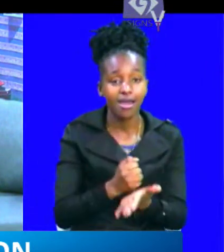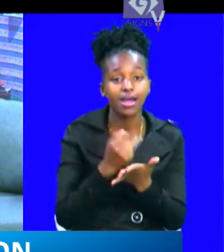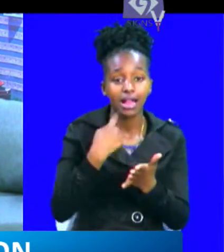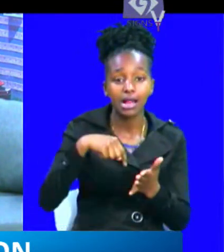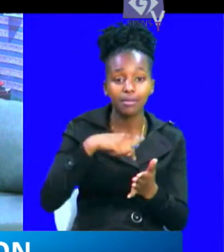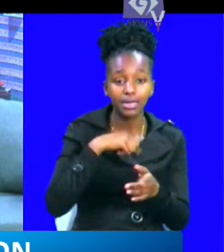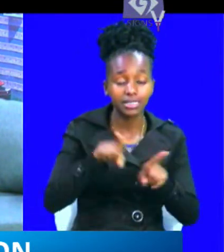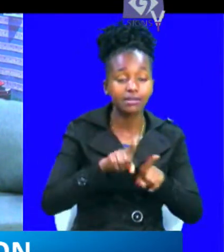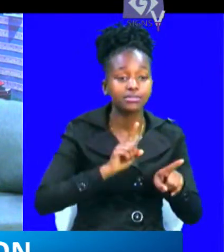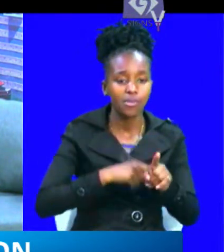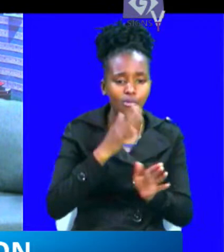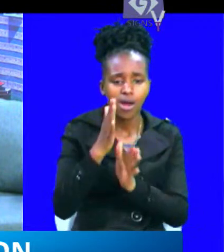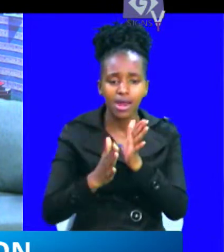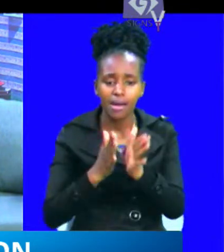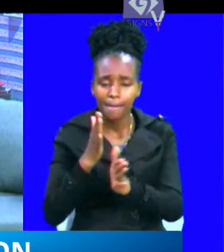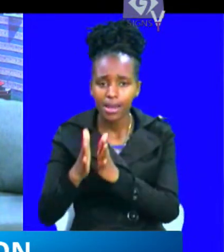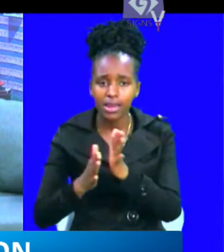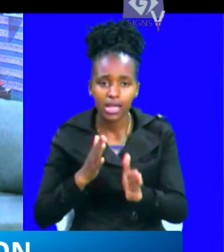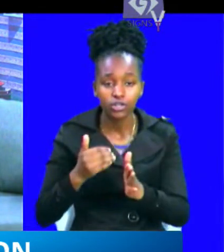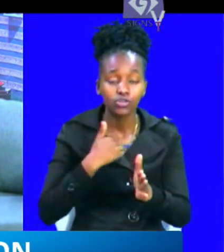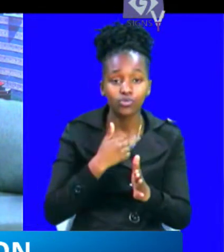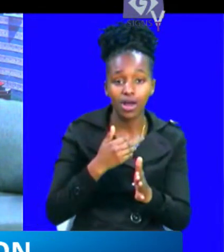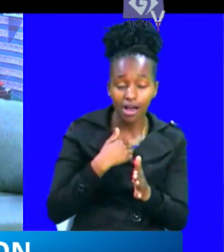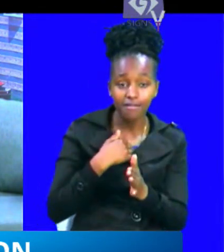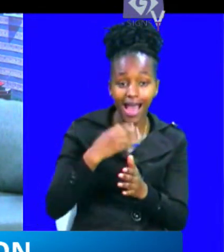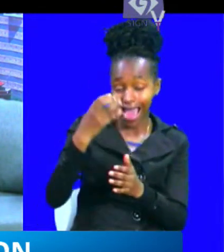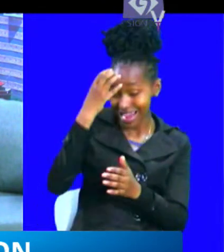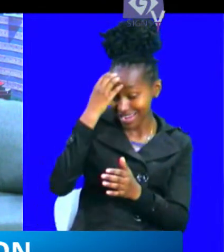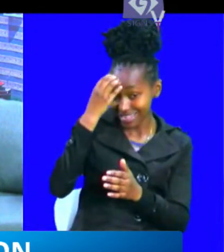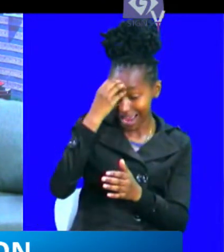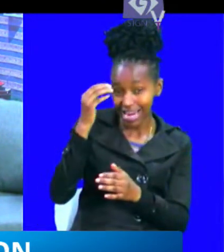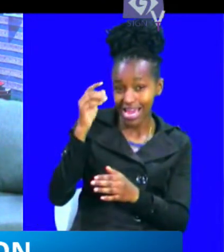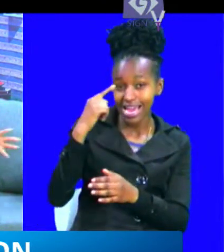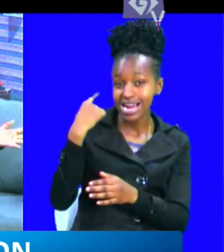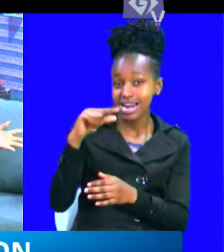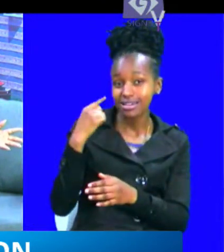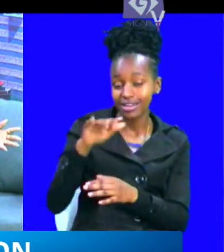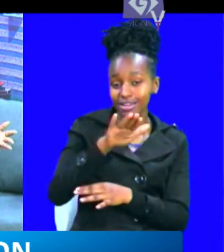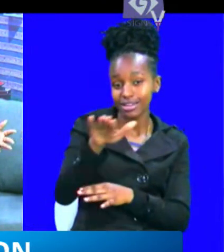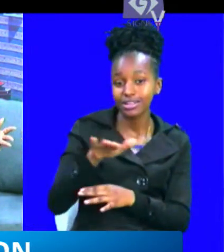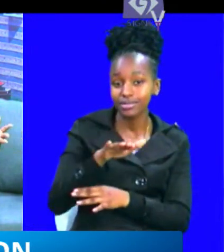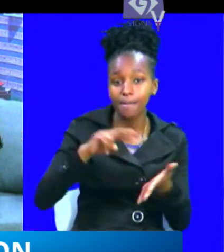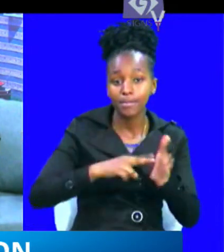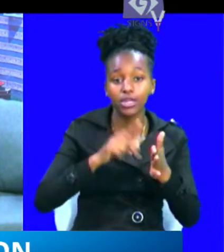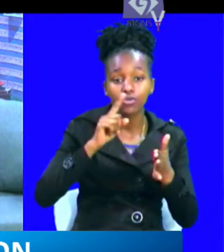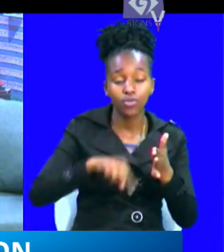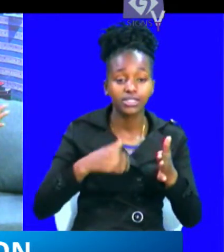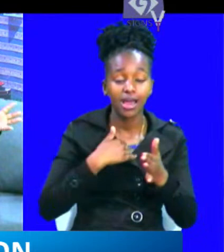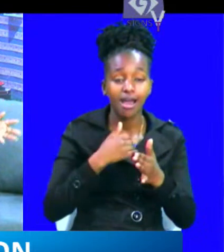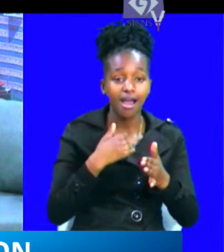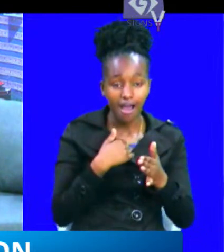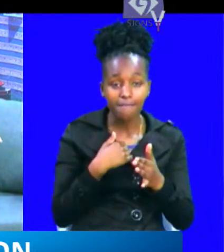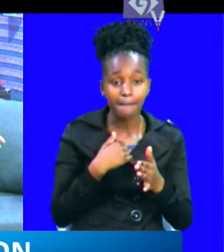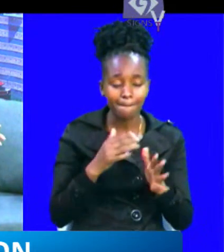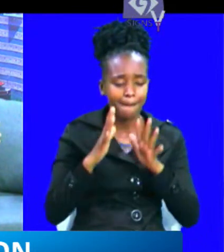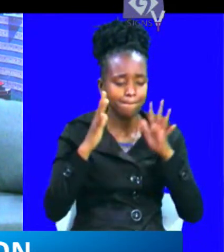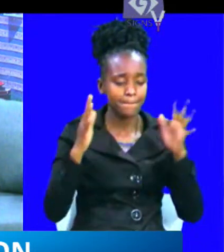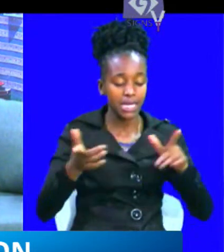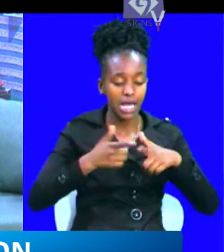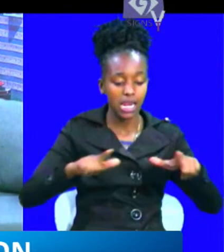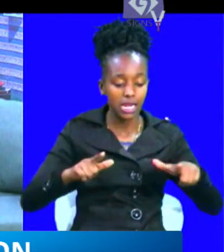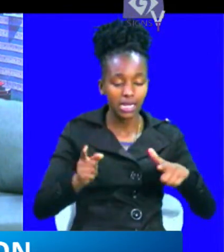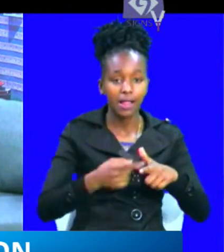a Kitale green space. So where you go, they've got big acreage of land. You can adapt a certain